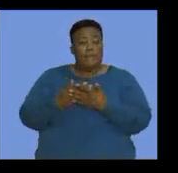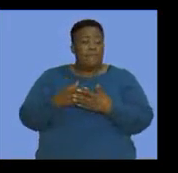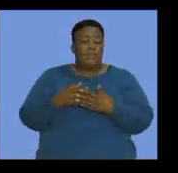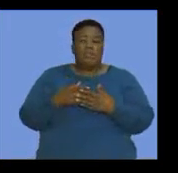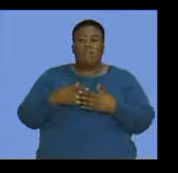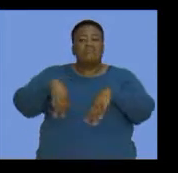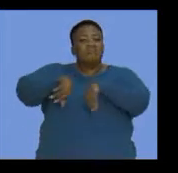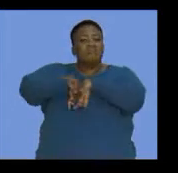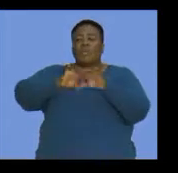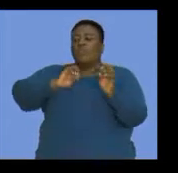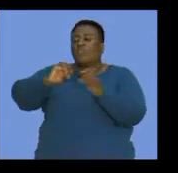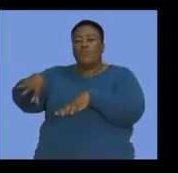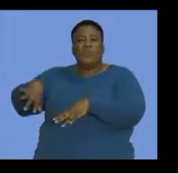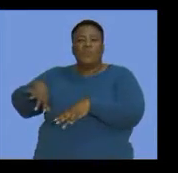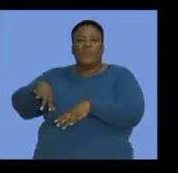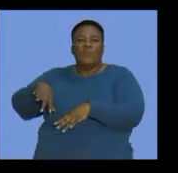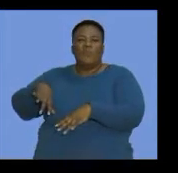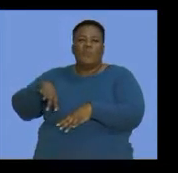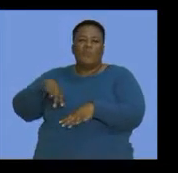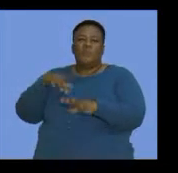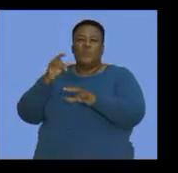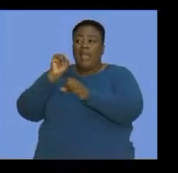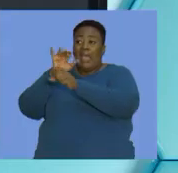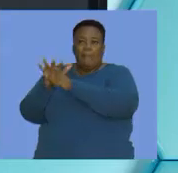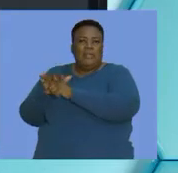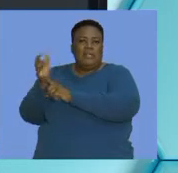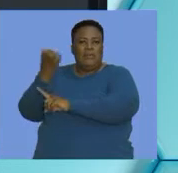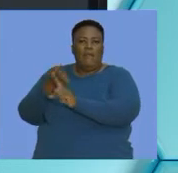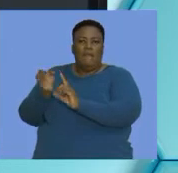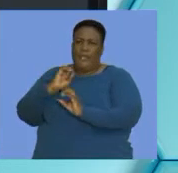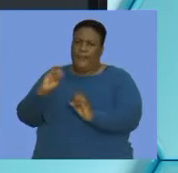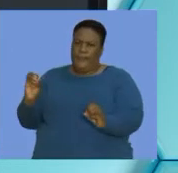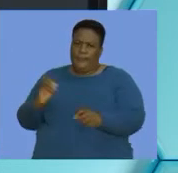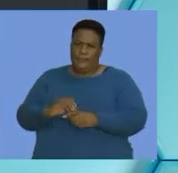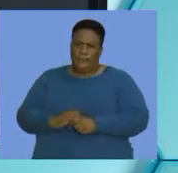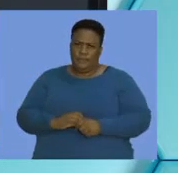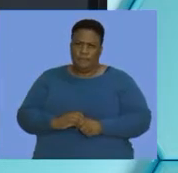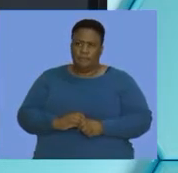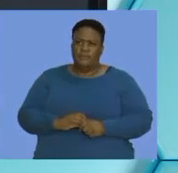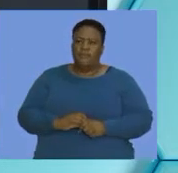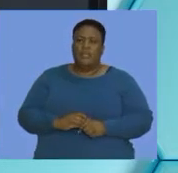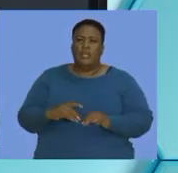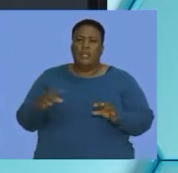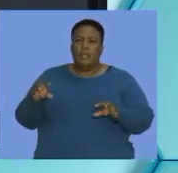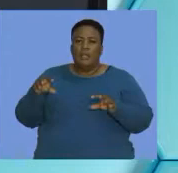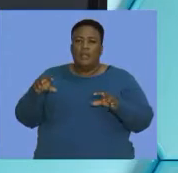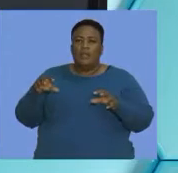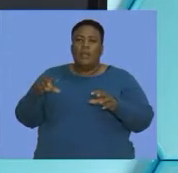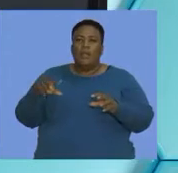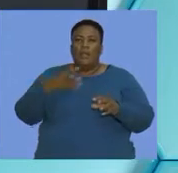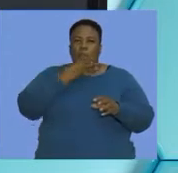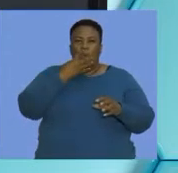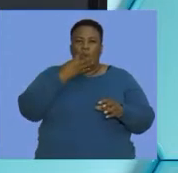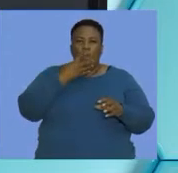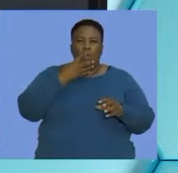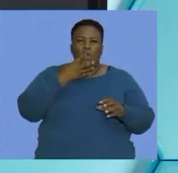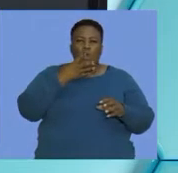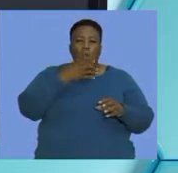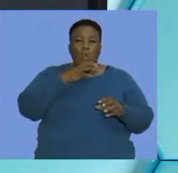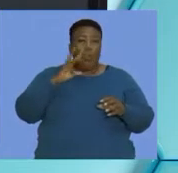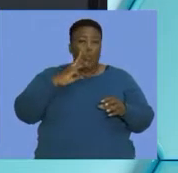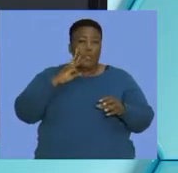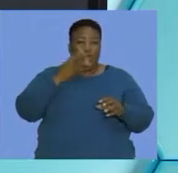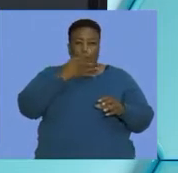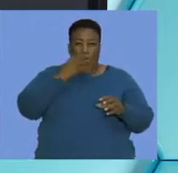can be disposed of without having significant impact on the environment. So steam, although